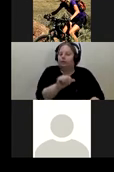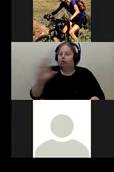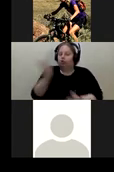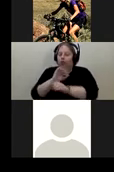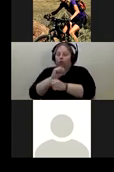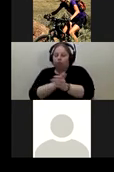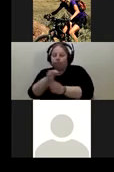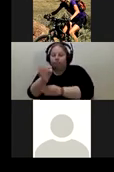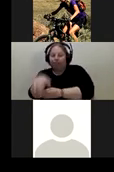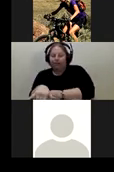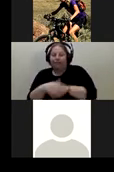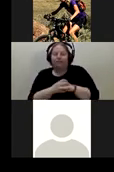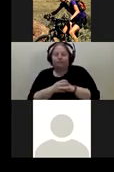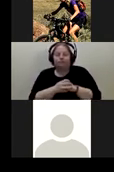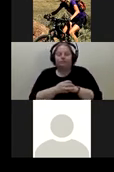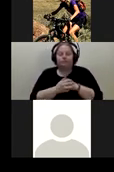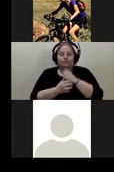this is how she is